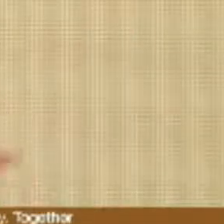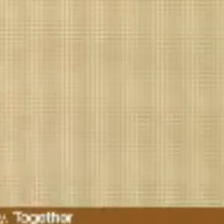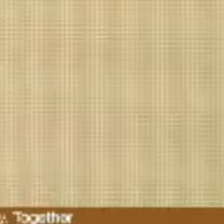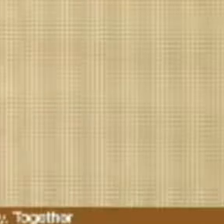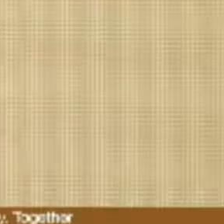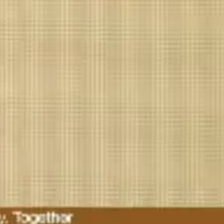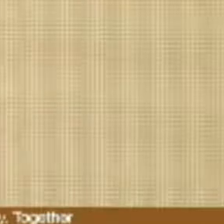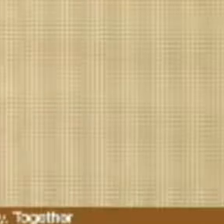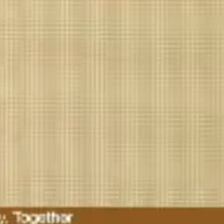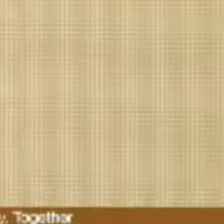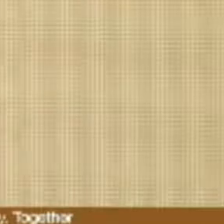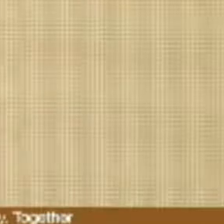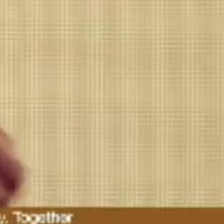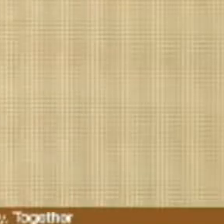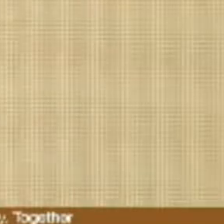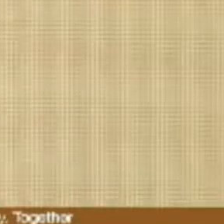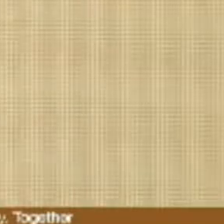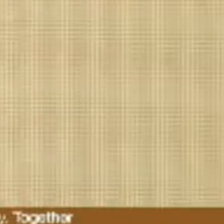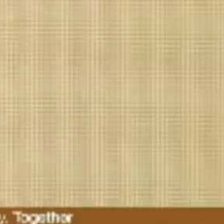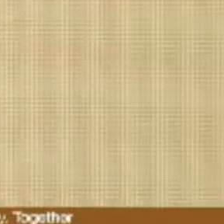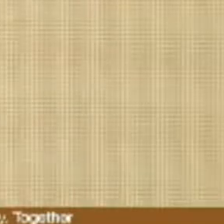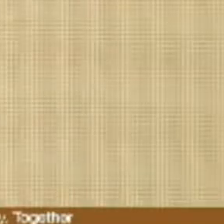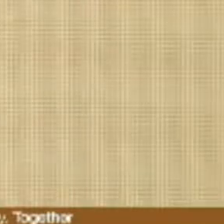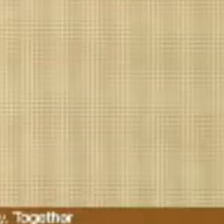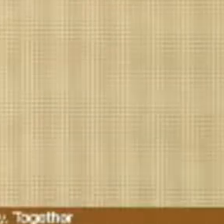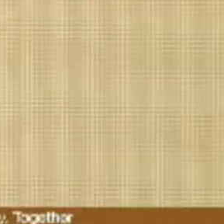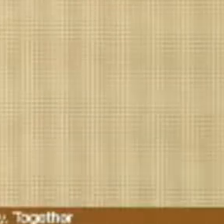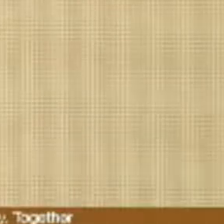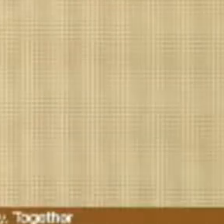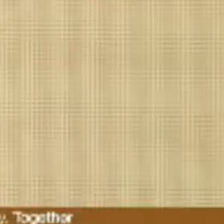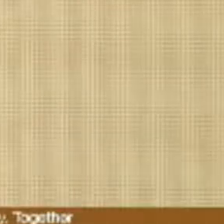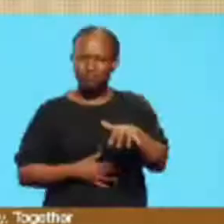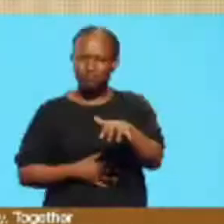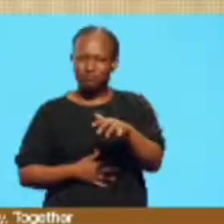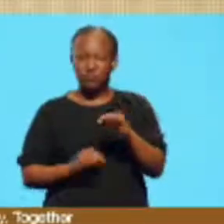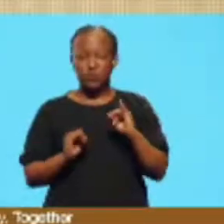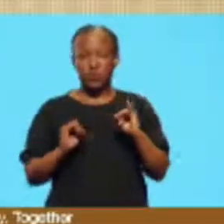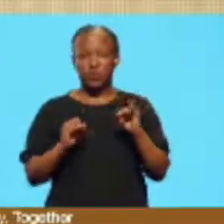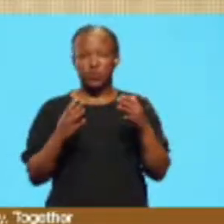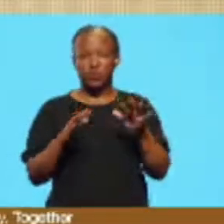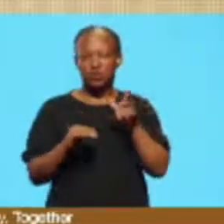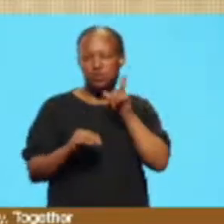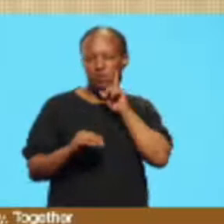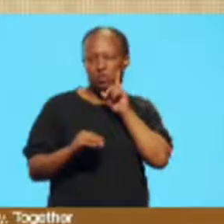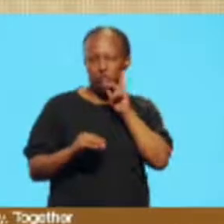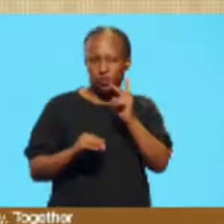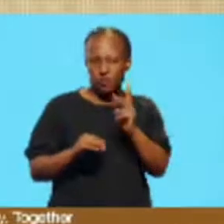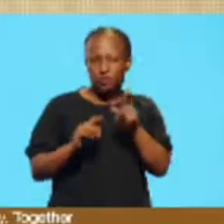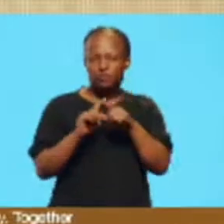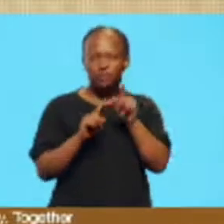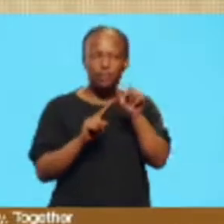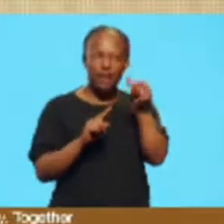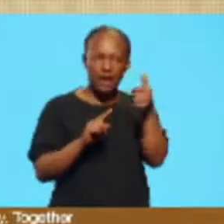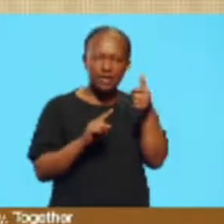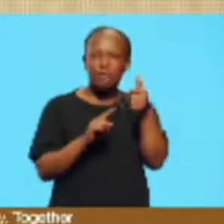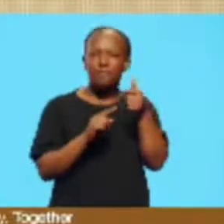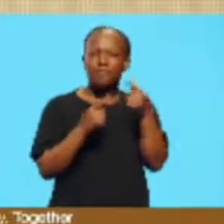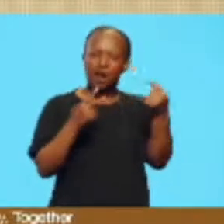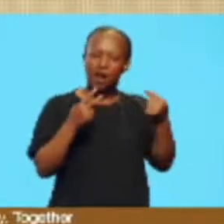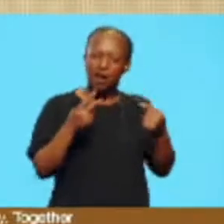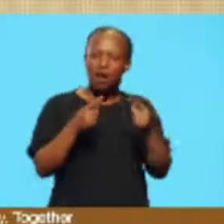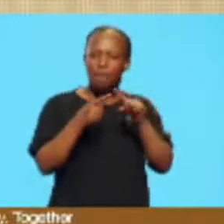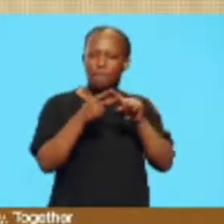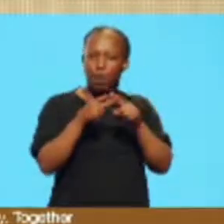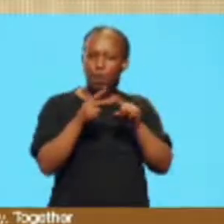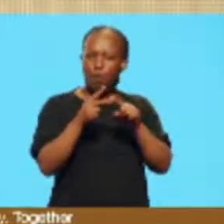of reported increase on pregnancy, especially for children, you understand? And let's begin to track some of those particular elements, and you could do